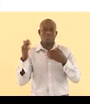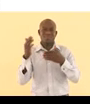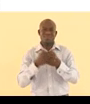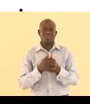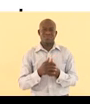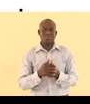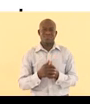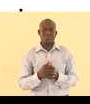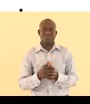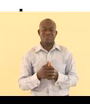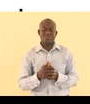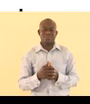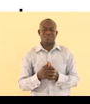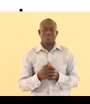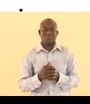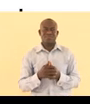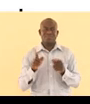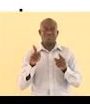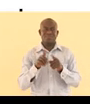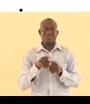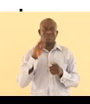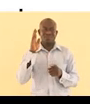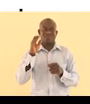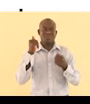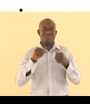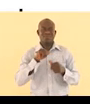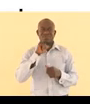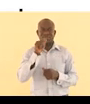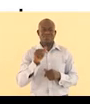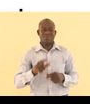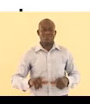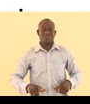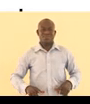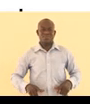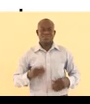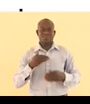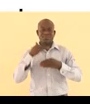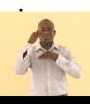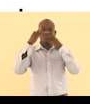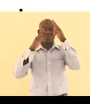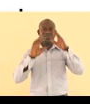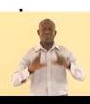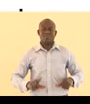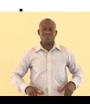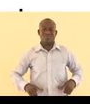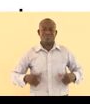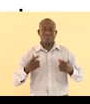vengeance. Thus, as we cannot build our lives